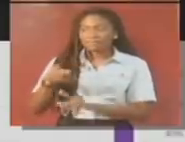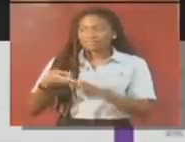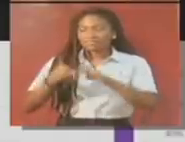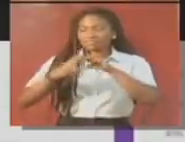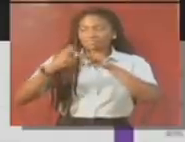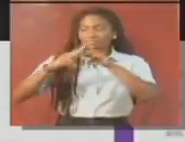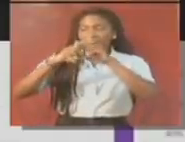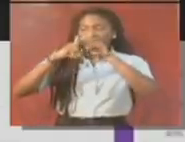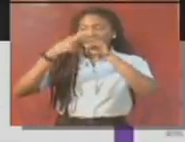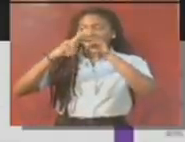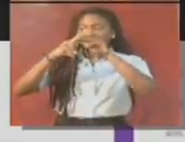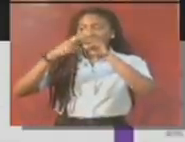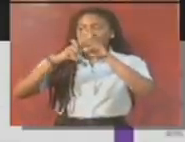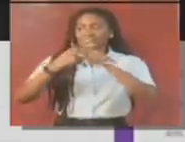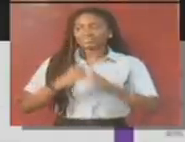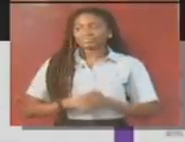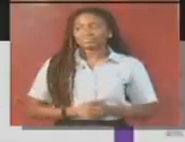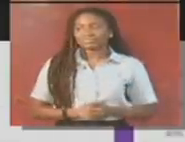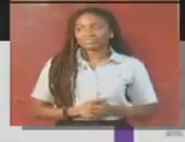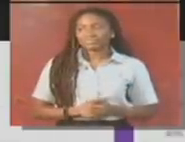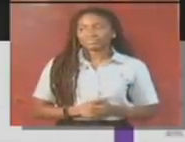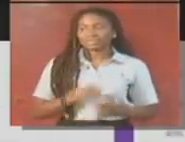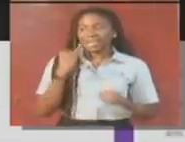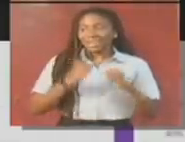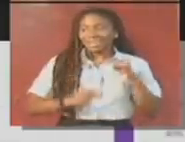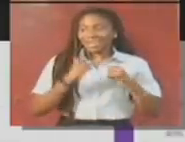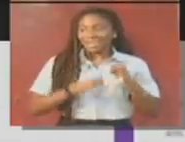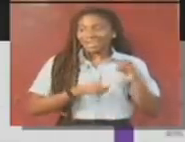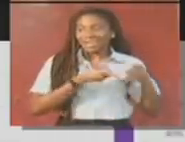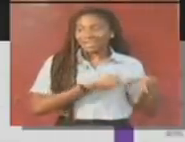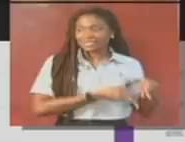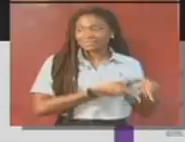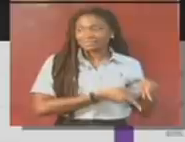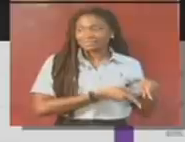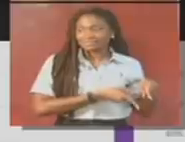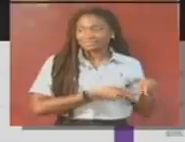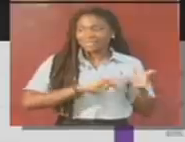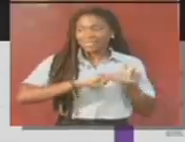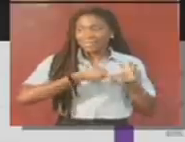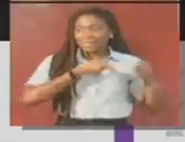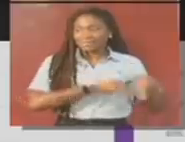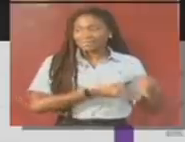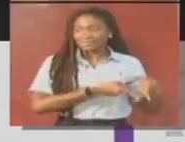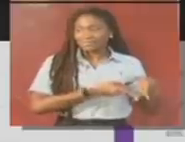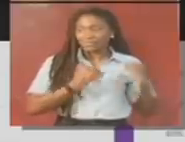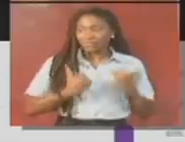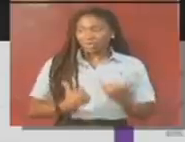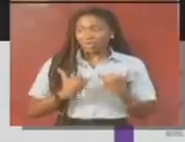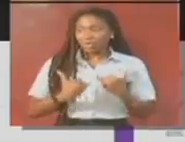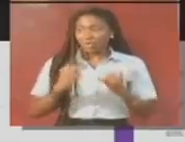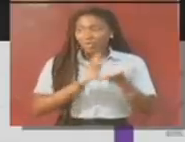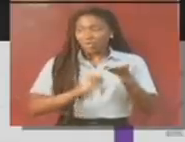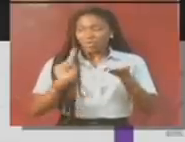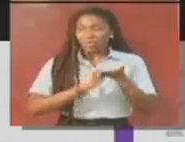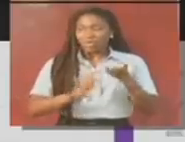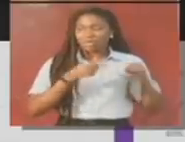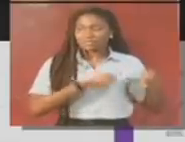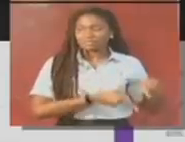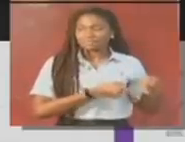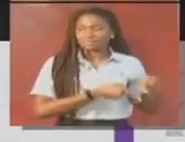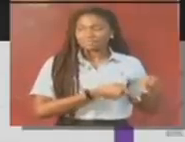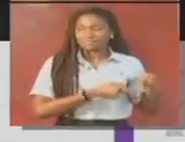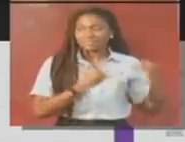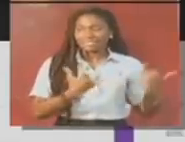short bar for week 17, which really just represents the week that we're in right now. So that's not a completed week, but that is where we are